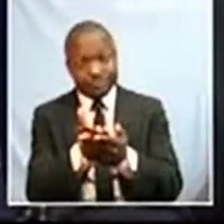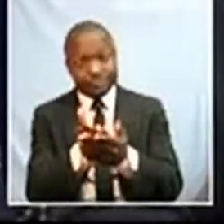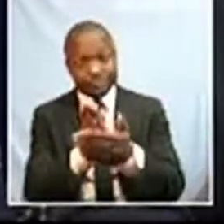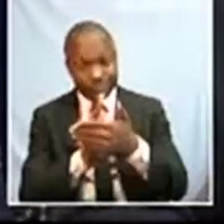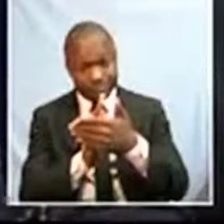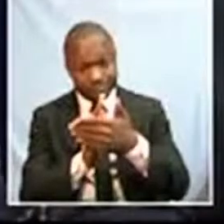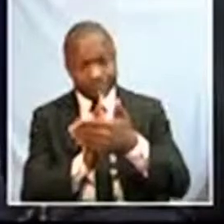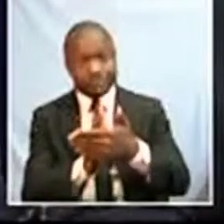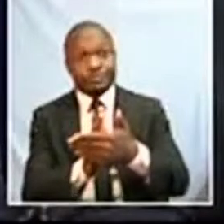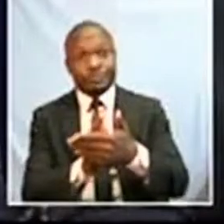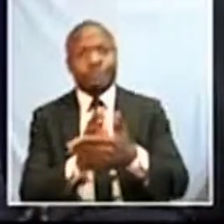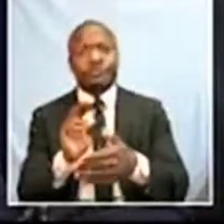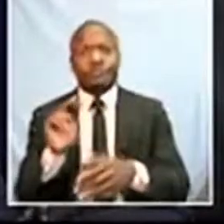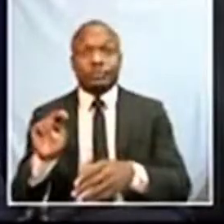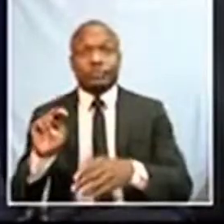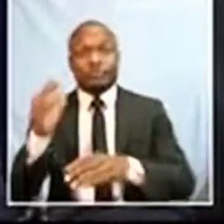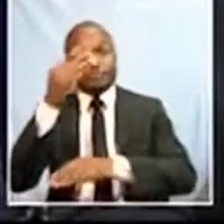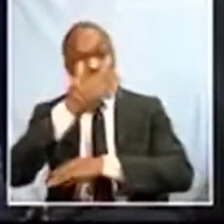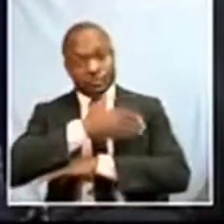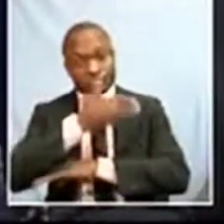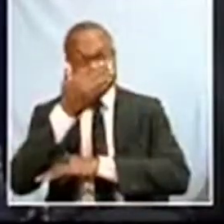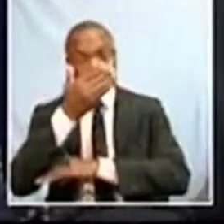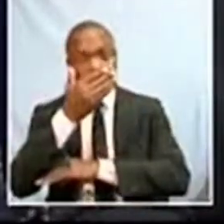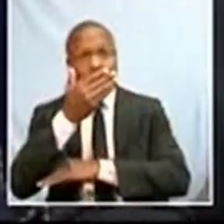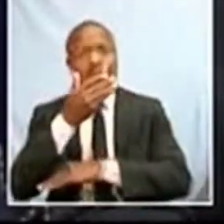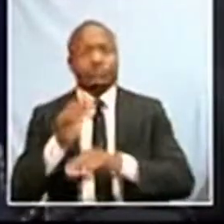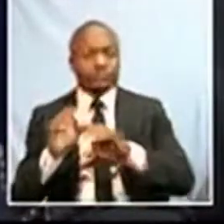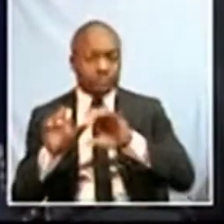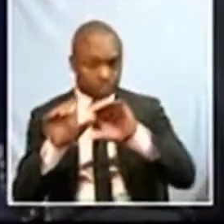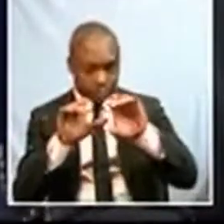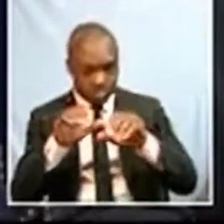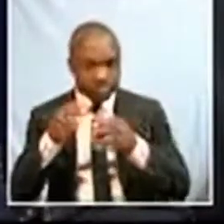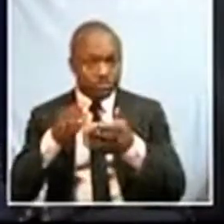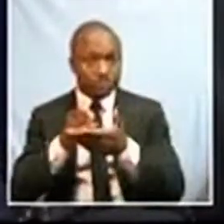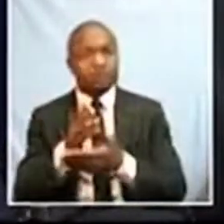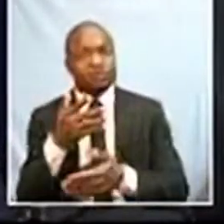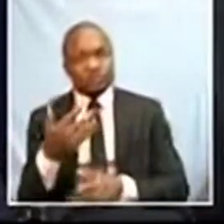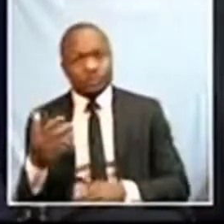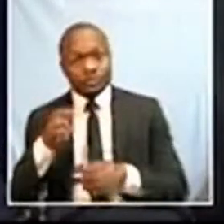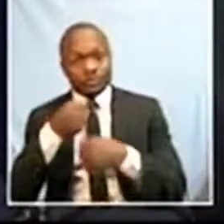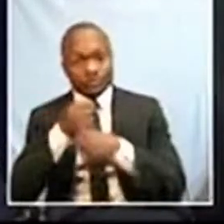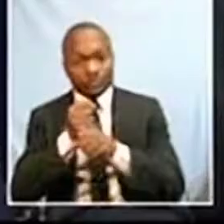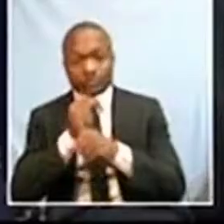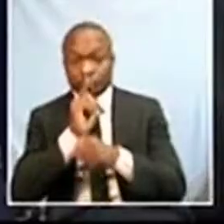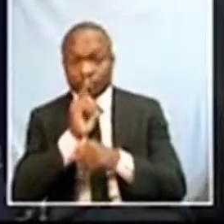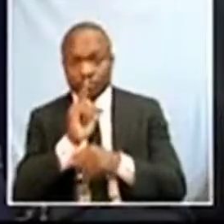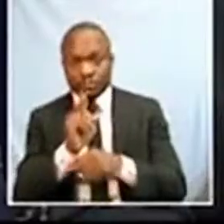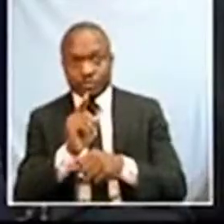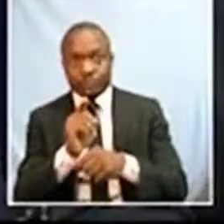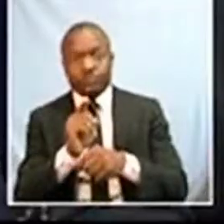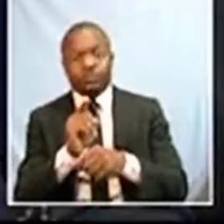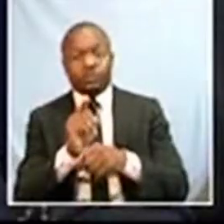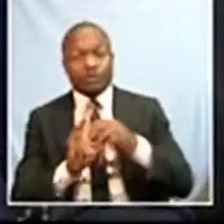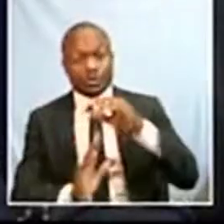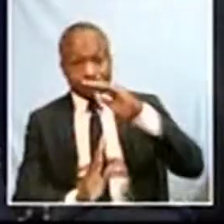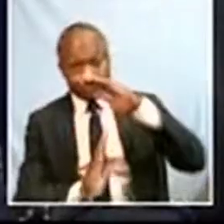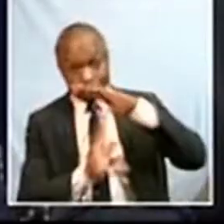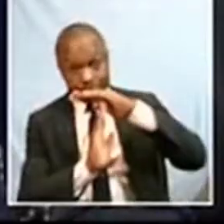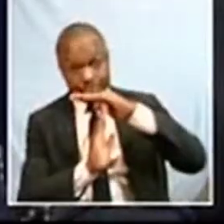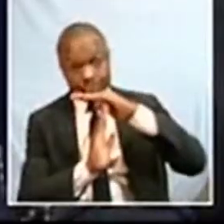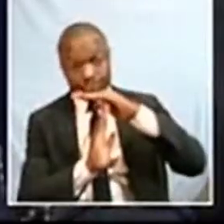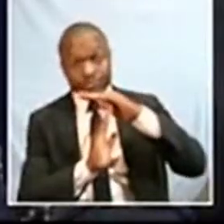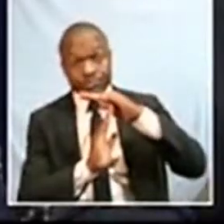is NALOLO Town Council do the right thing by ensuring that to a limited